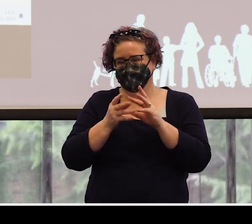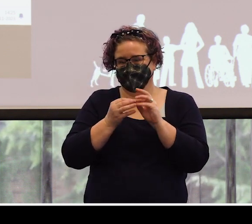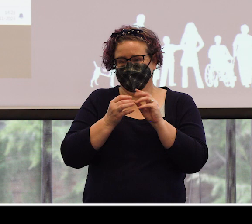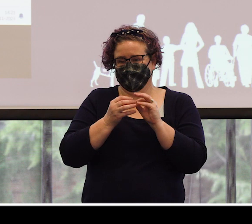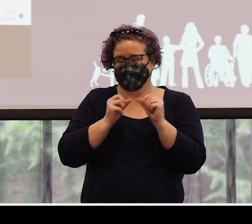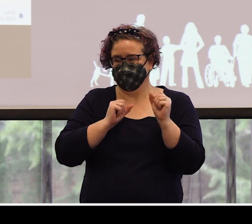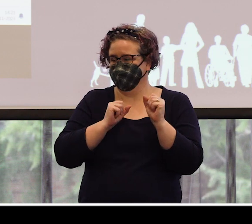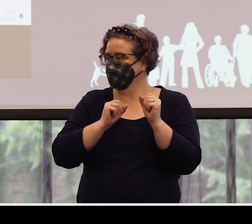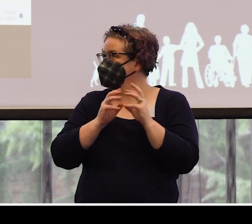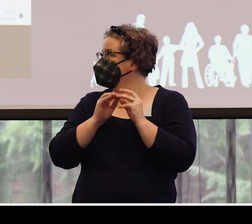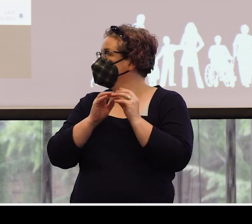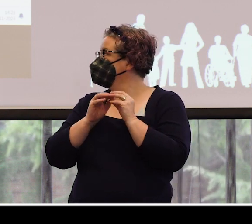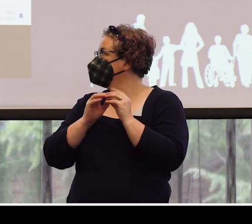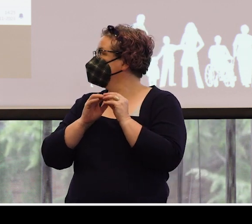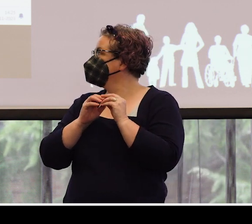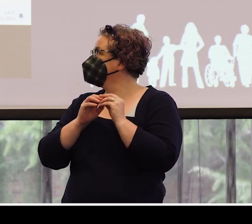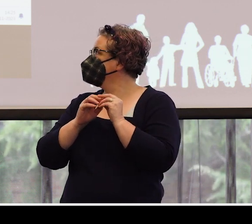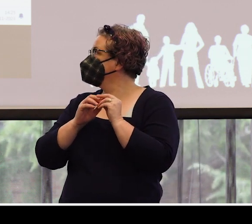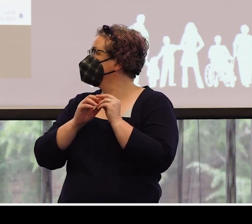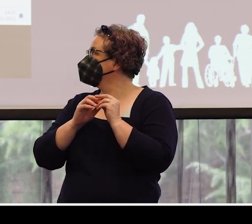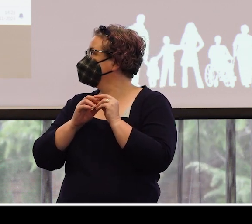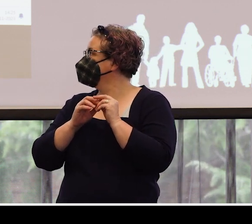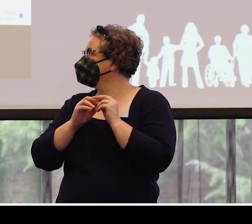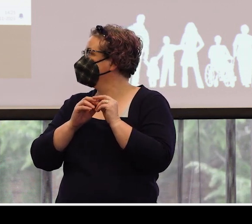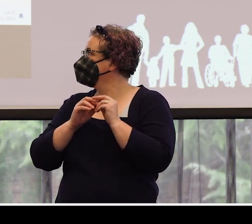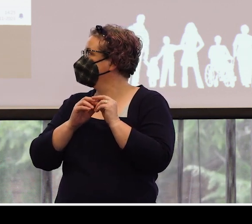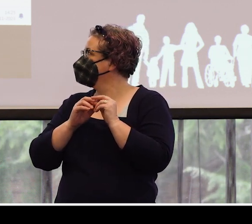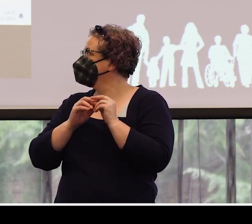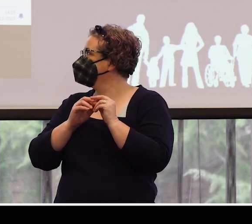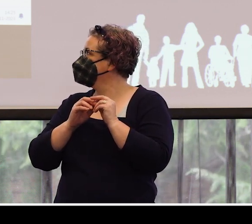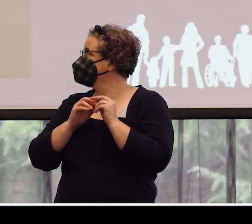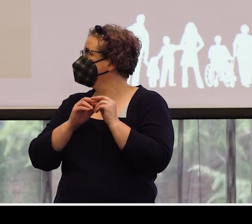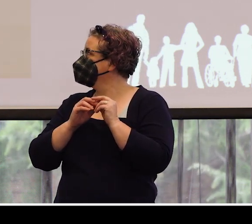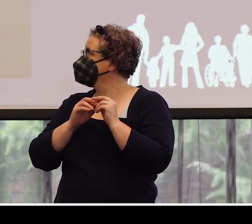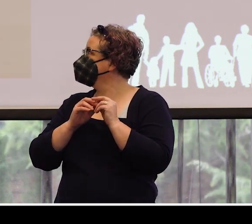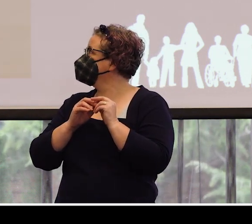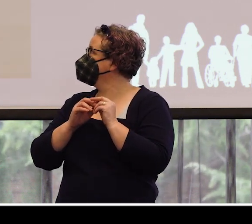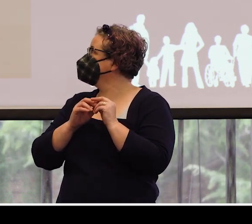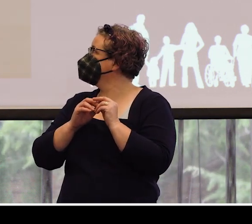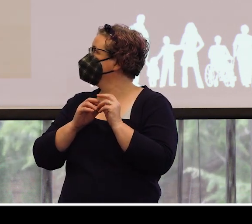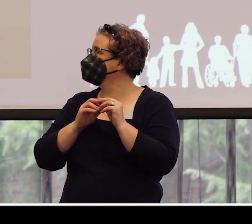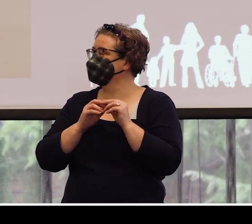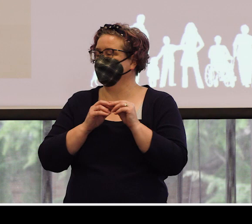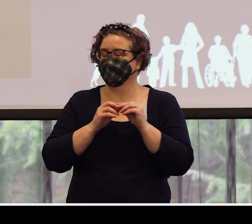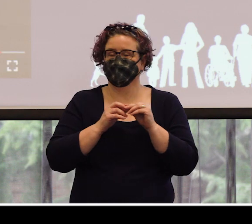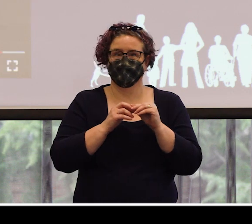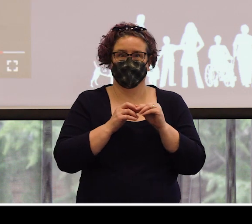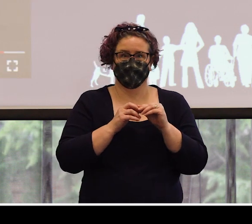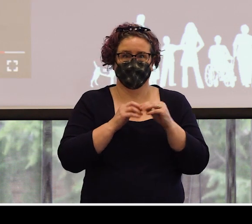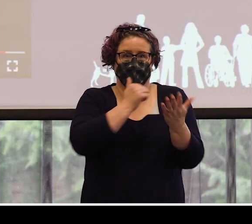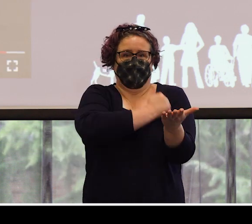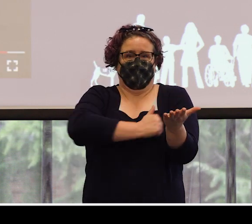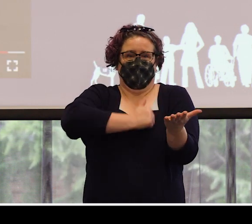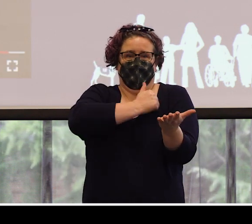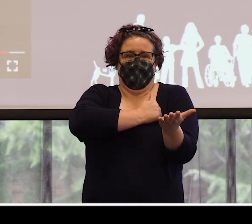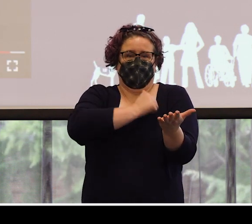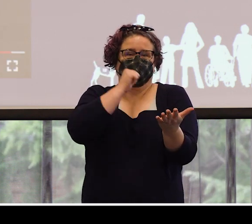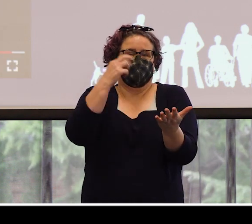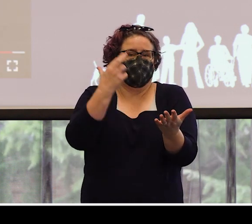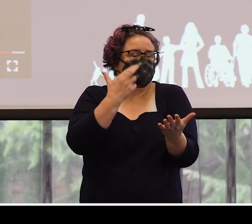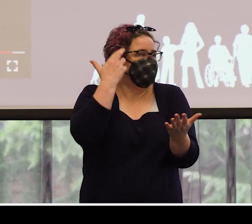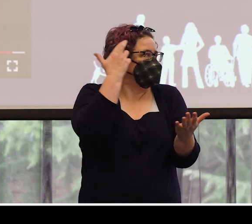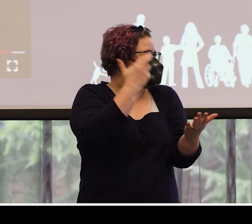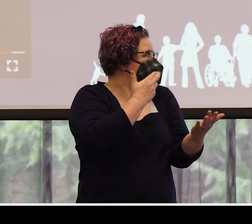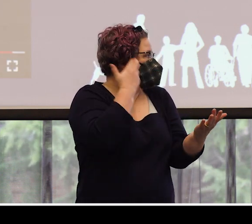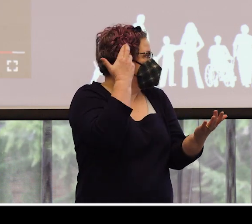right parent button. Alt C. Zoom. Are you sure you want to stop recording to the cloud? Enter. Stop share left parent Alt plus S right parent. Alt S. Sorry, I didn't